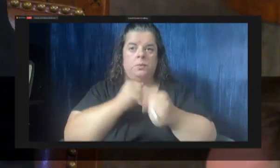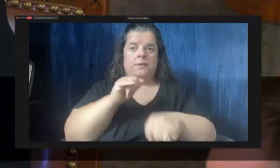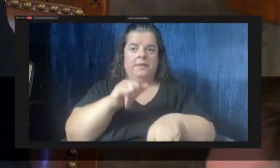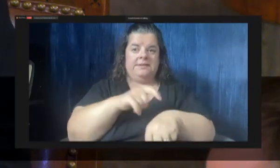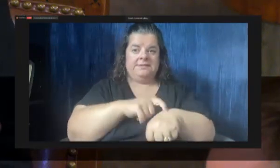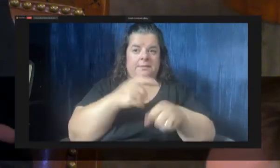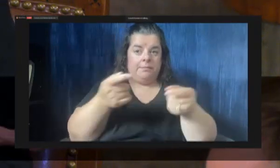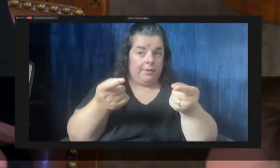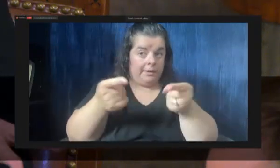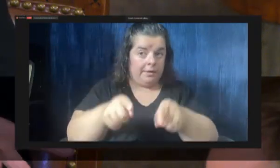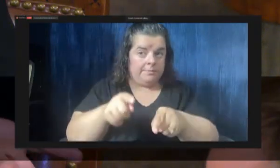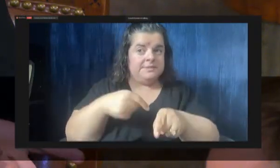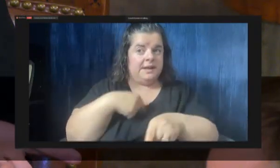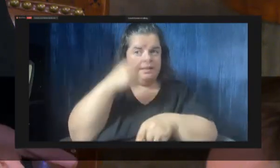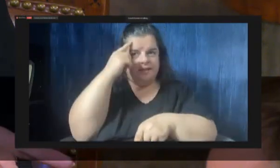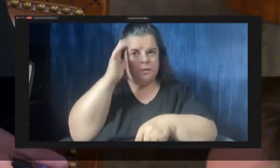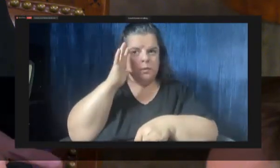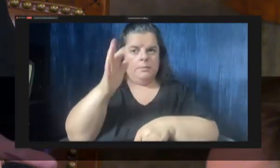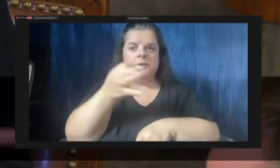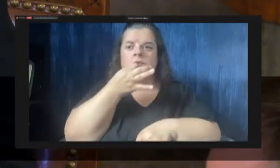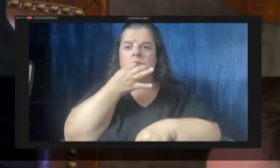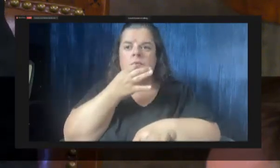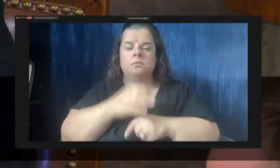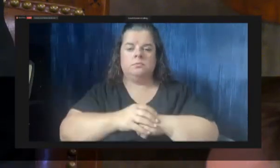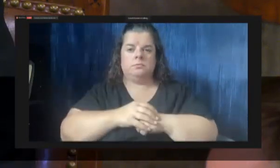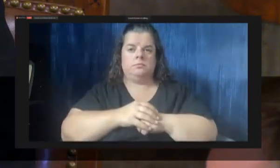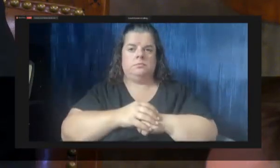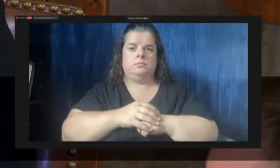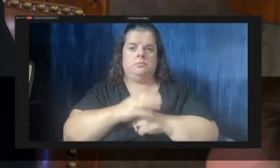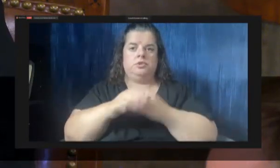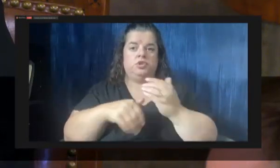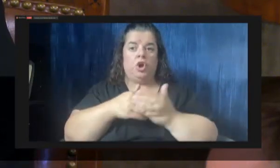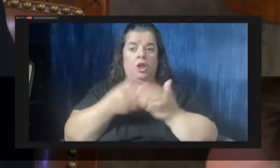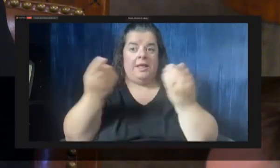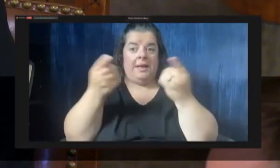think will be soon, right? I mean, this is all happening soon.